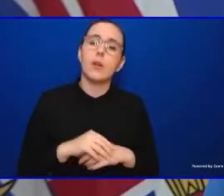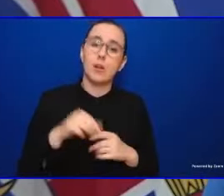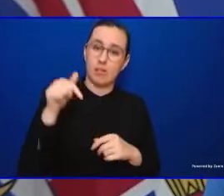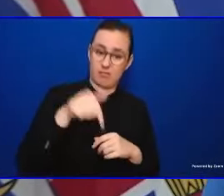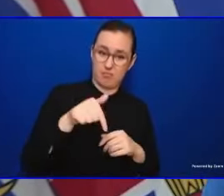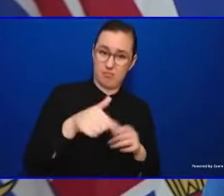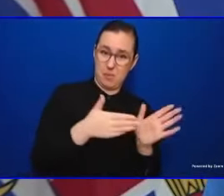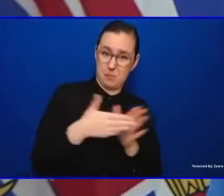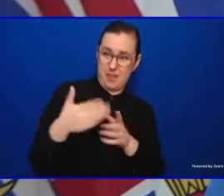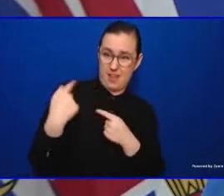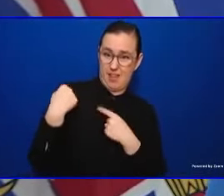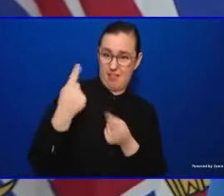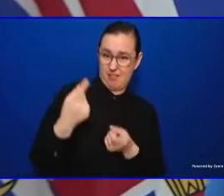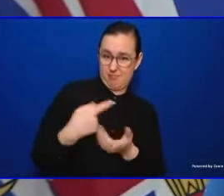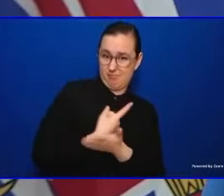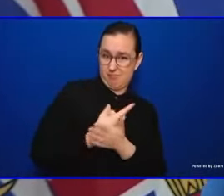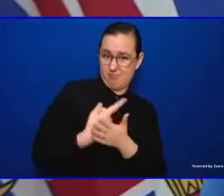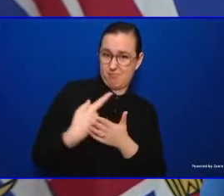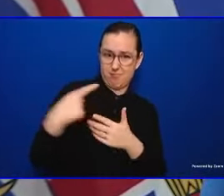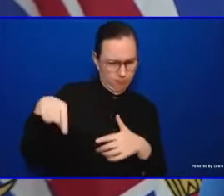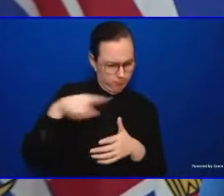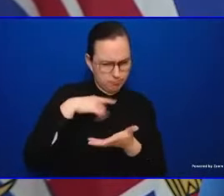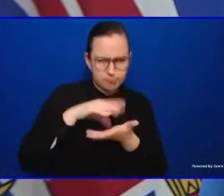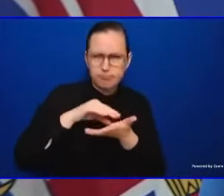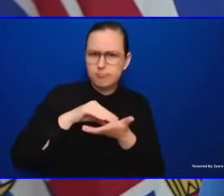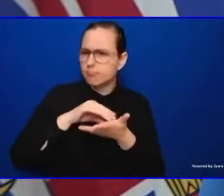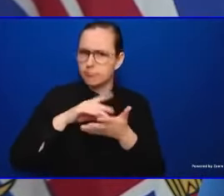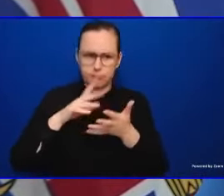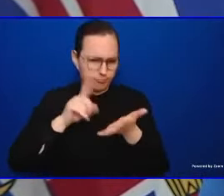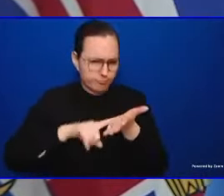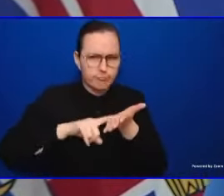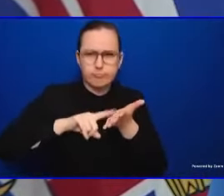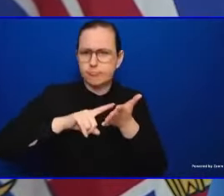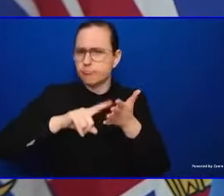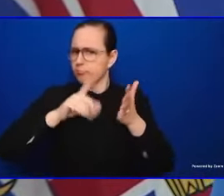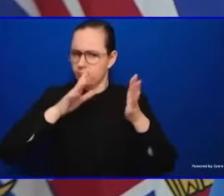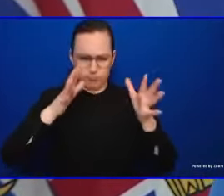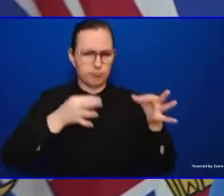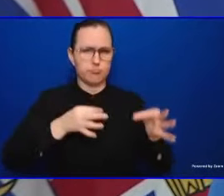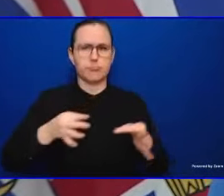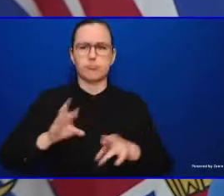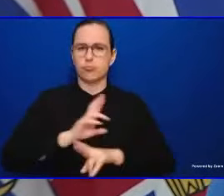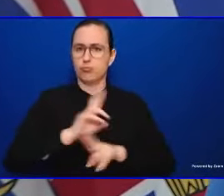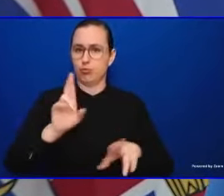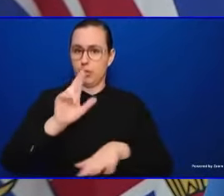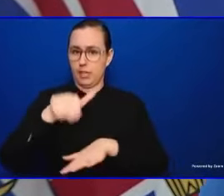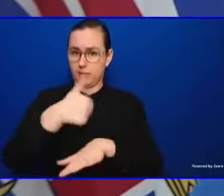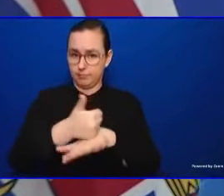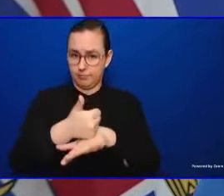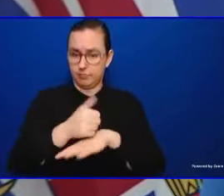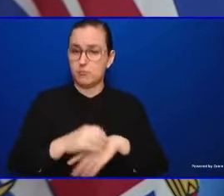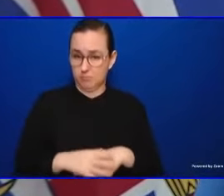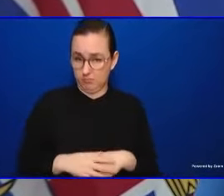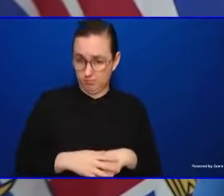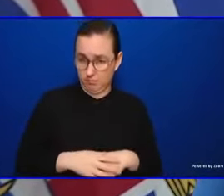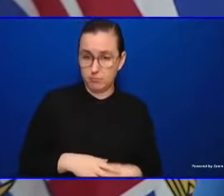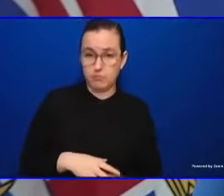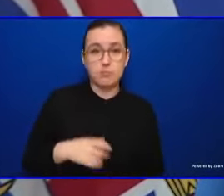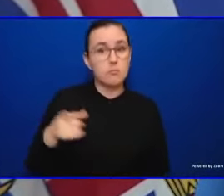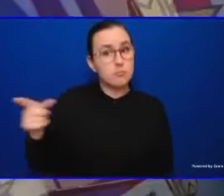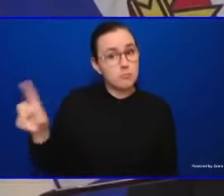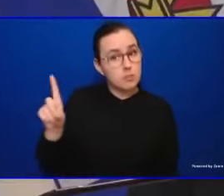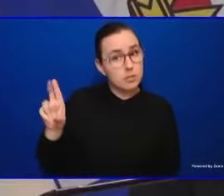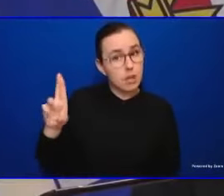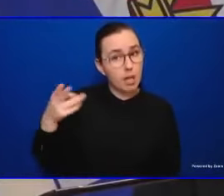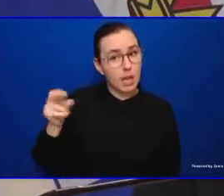are ready to put in place. That's been part of the work of this week. And perhaps I can turn it back to Dr. Henry for the question about exposure notification.